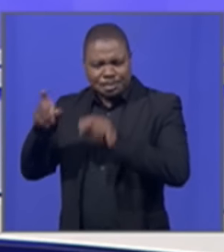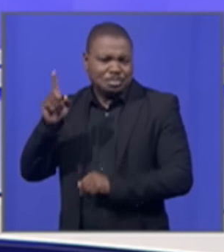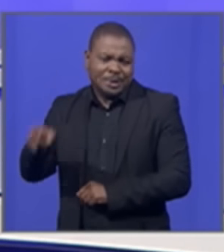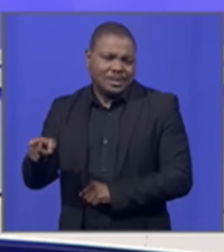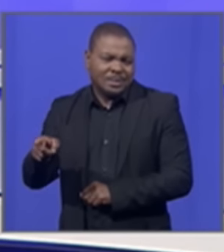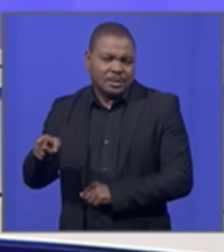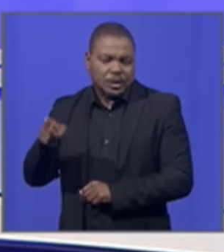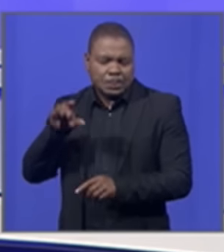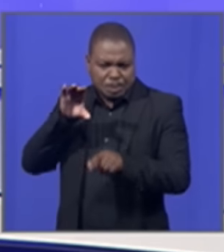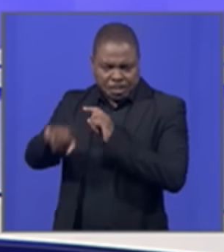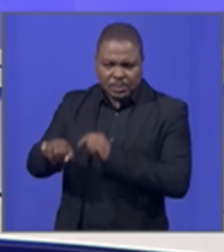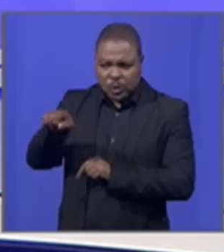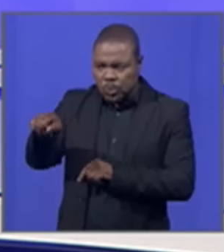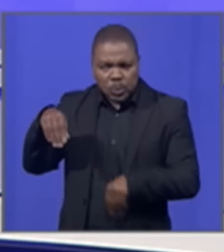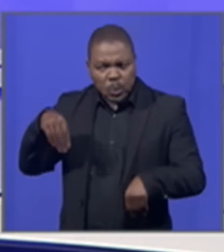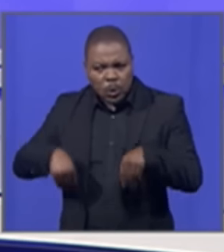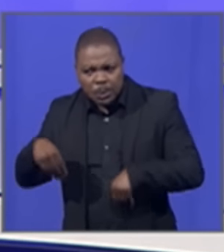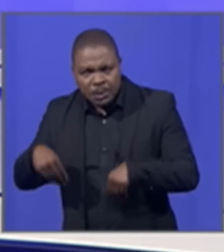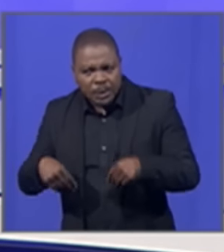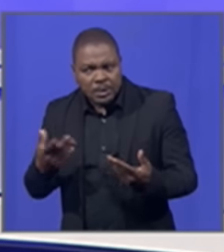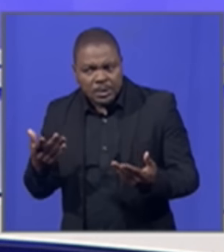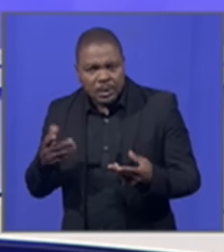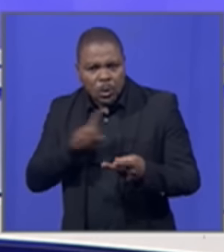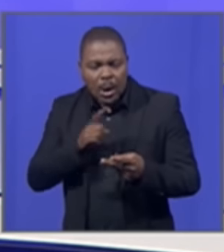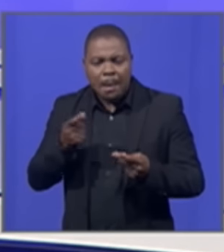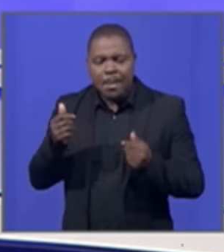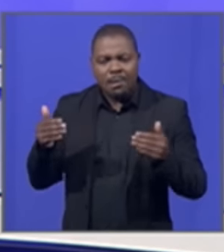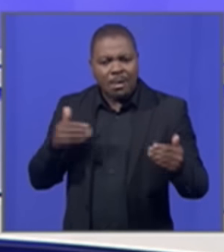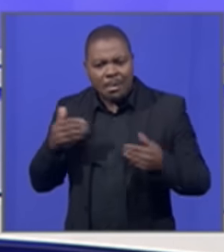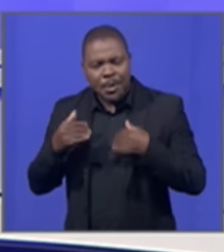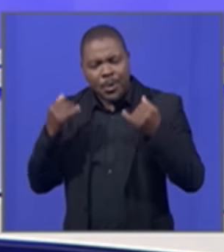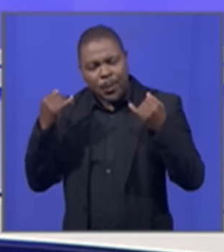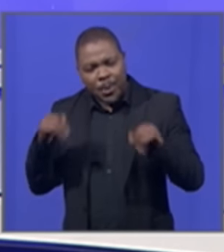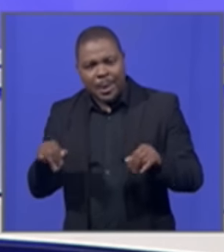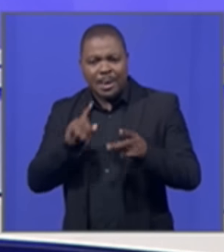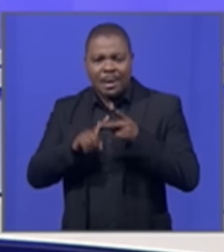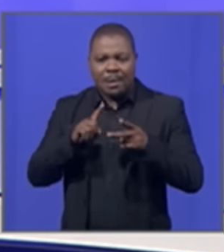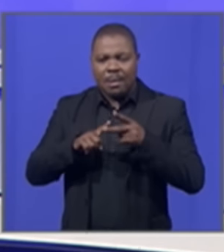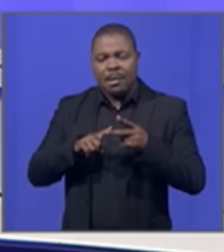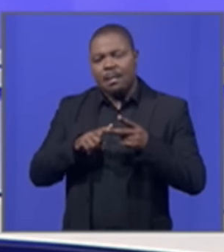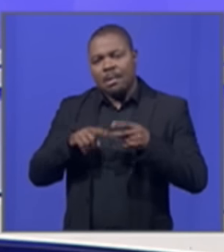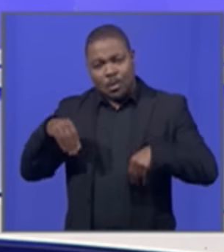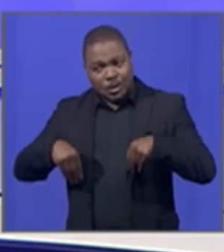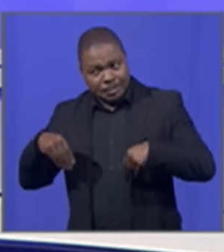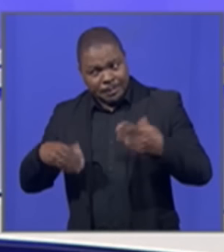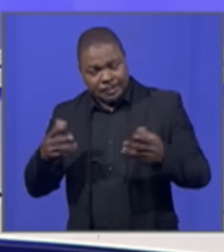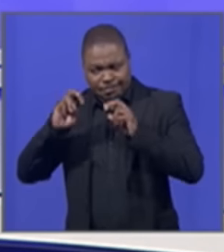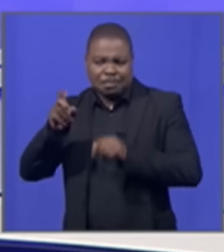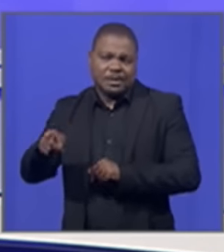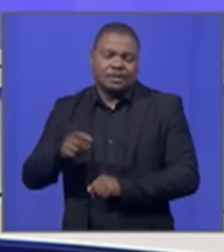ga bahlankedi bao ba lebanego ke ditatofatšo tša tšhomišo mpe ya matlotlo taolo mpe ge šita le bomenetša.